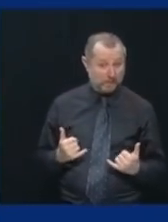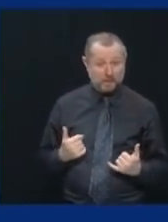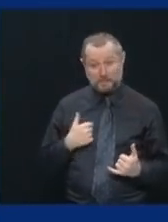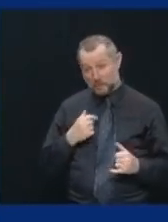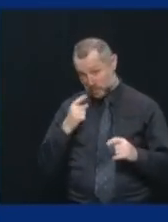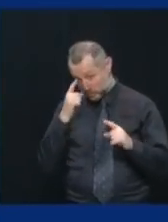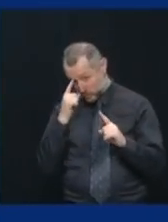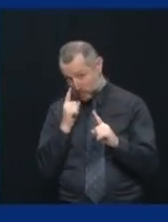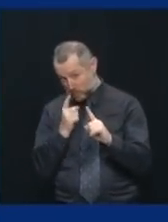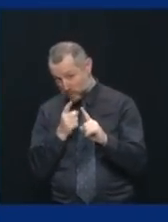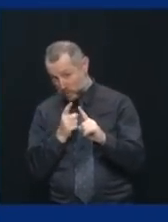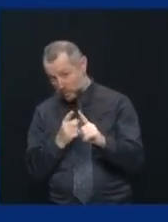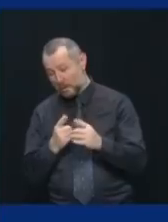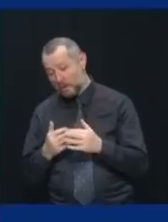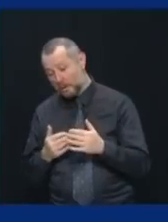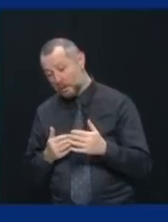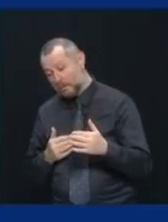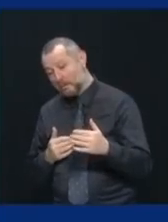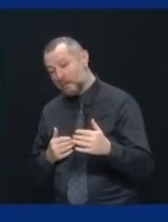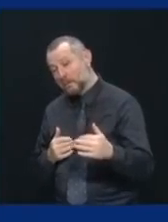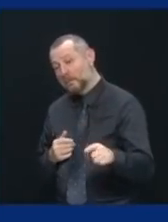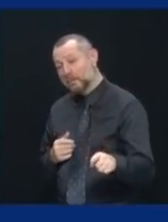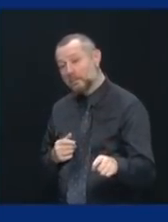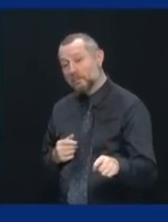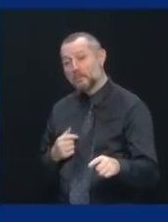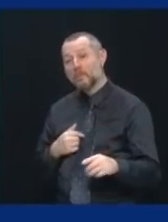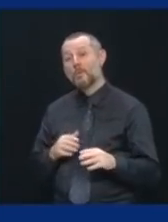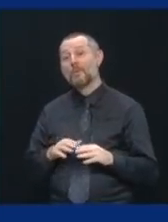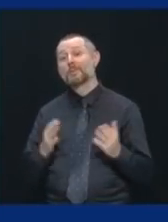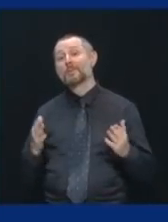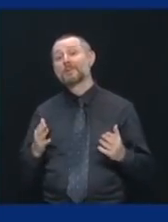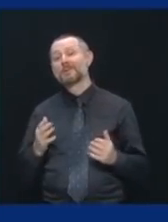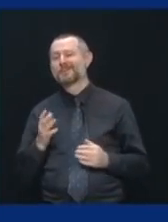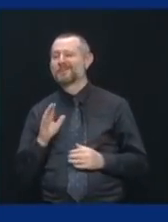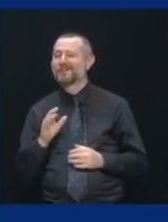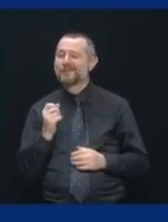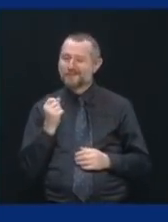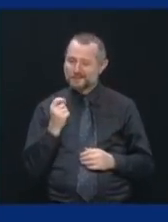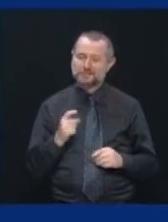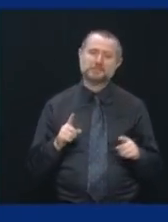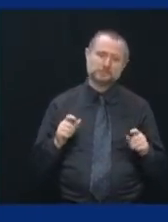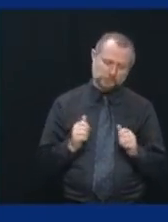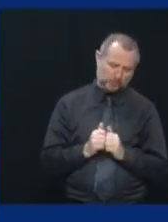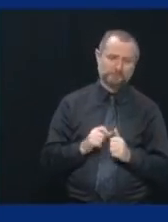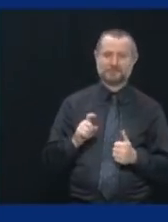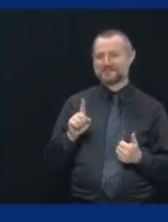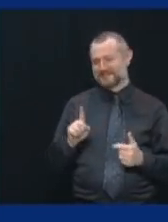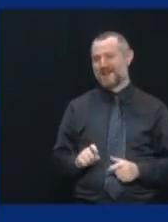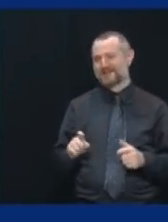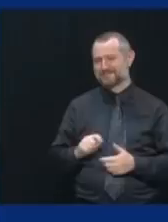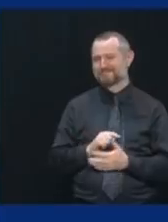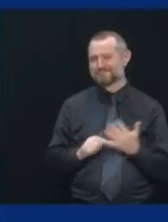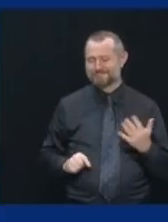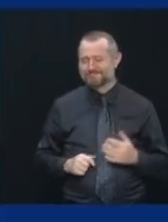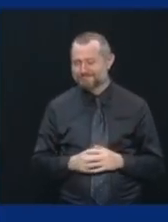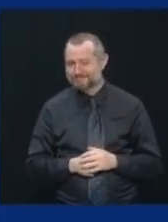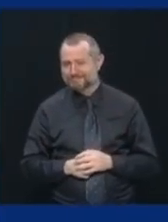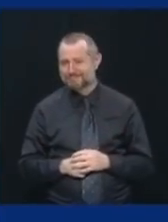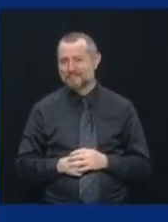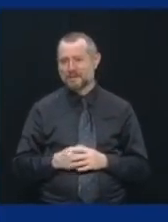towards reopening with testing. And we're going to be